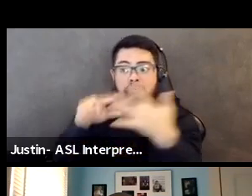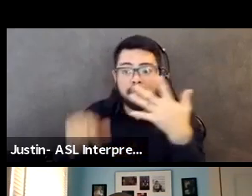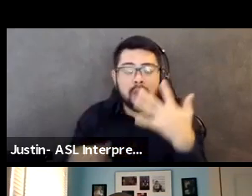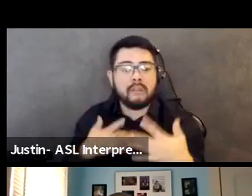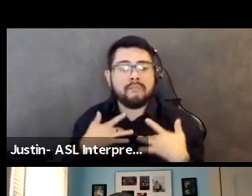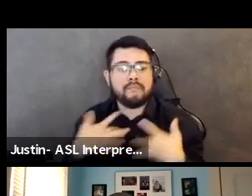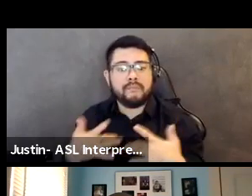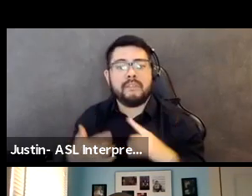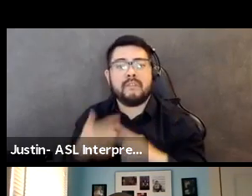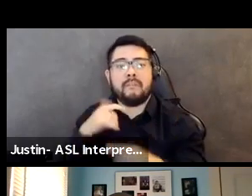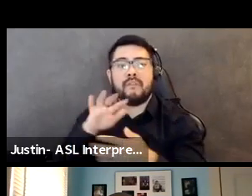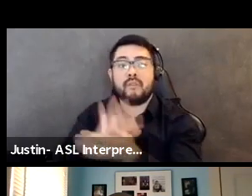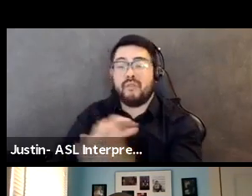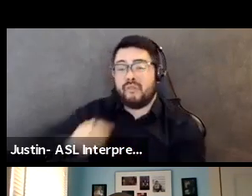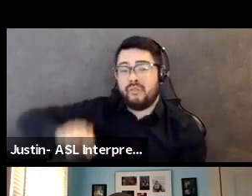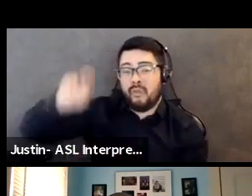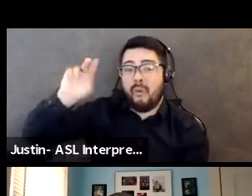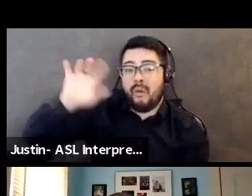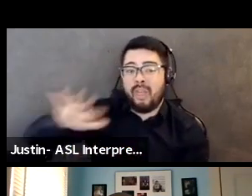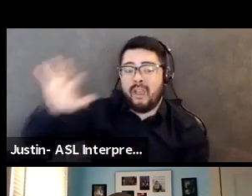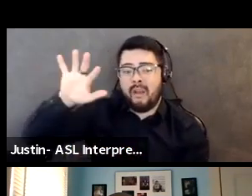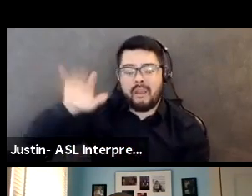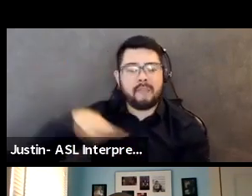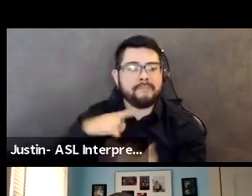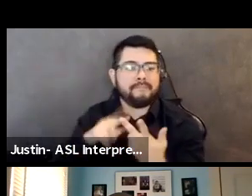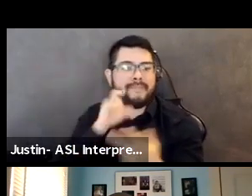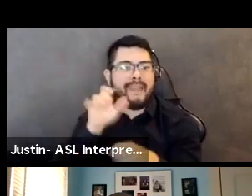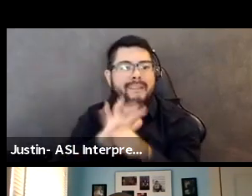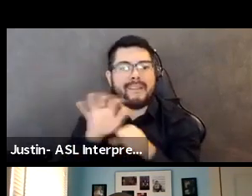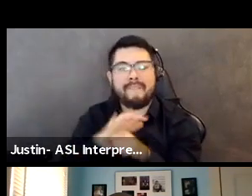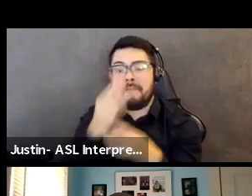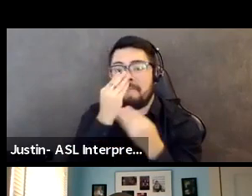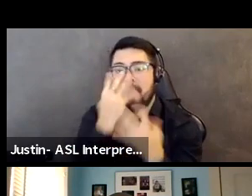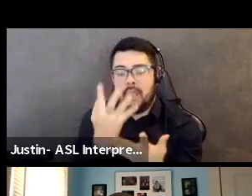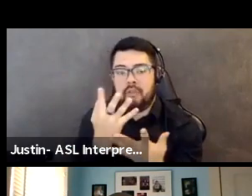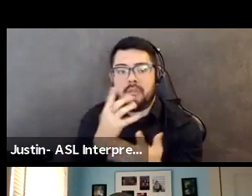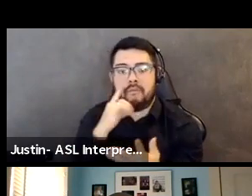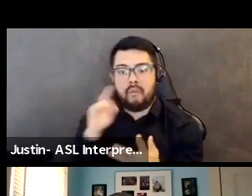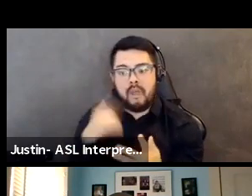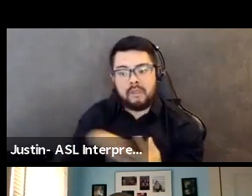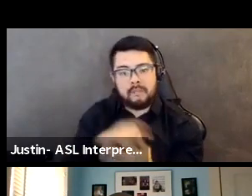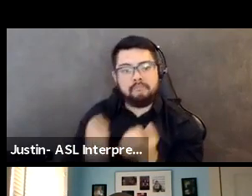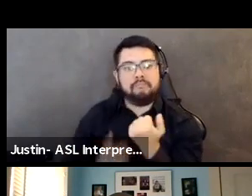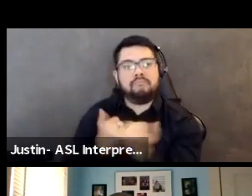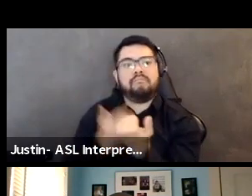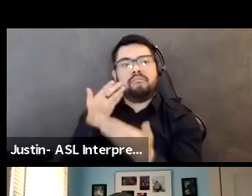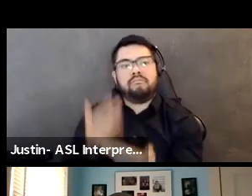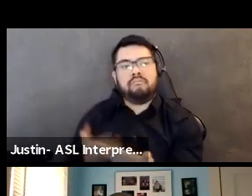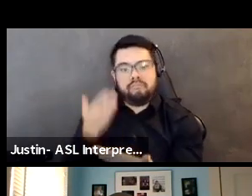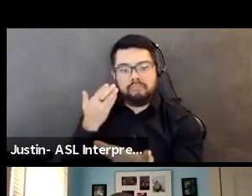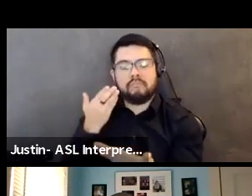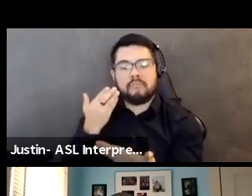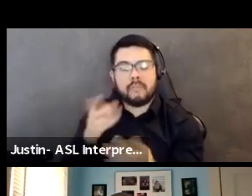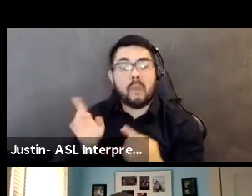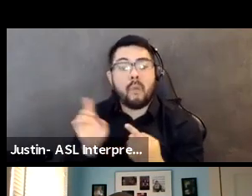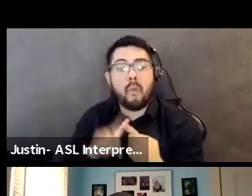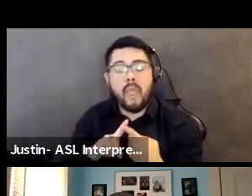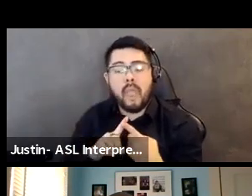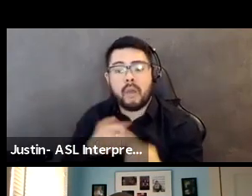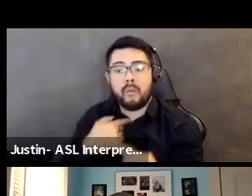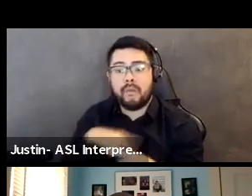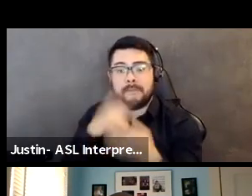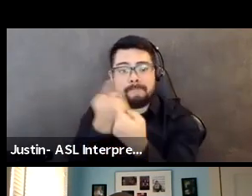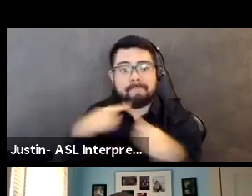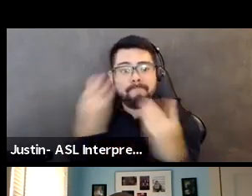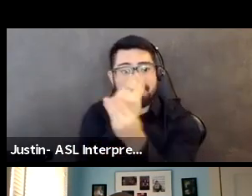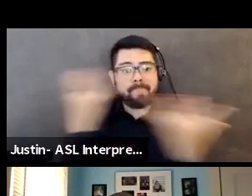from schools on the north side of town and there wasn't enough information to really validate the claims that were being made when we were announcing